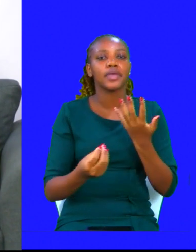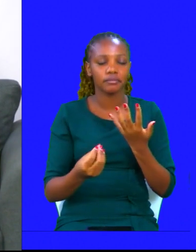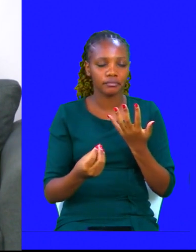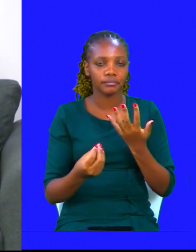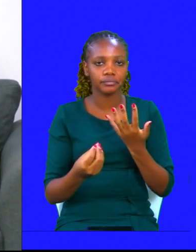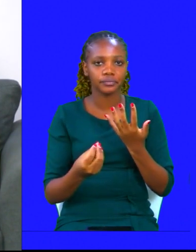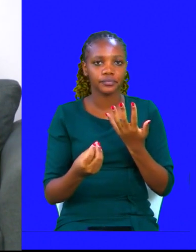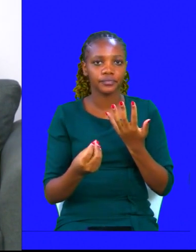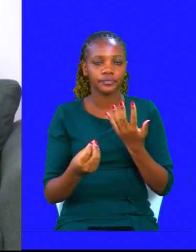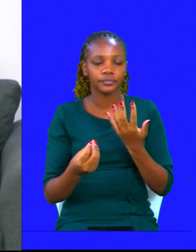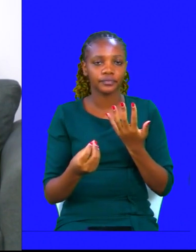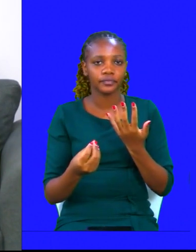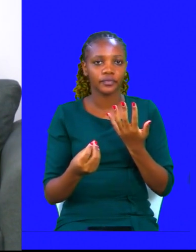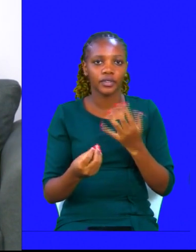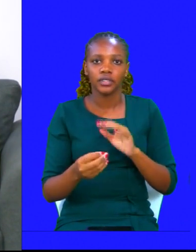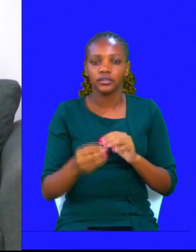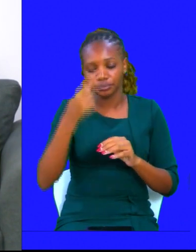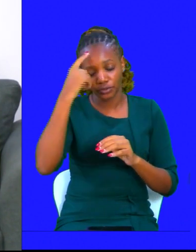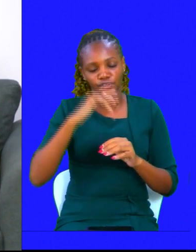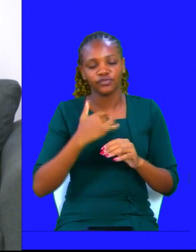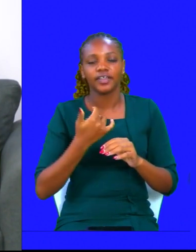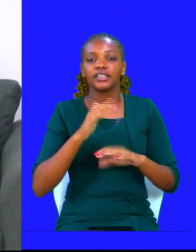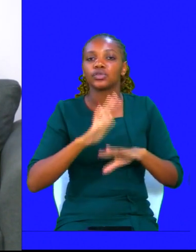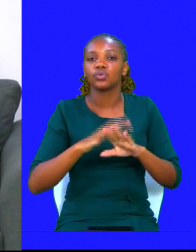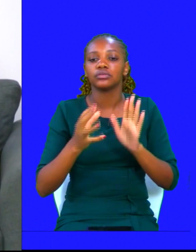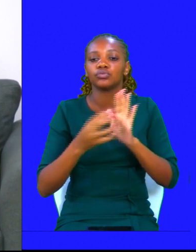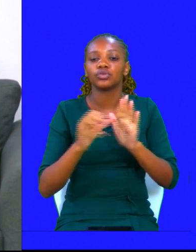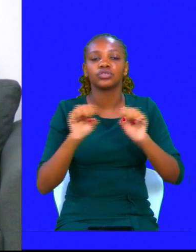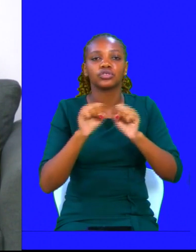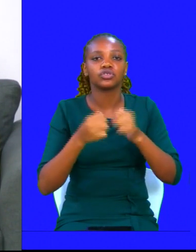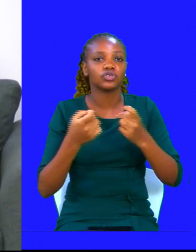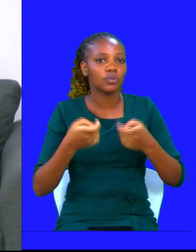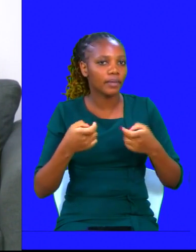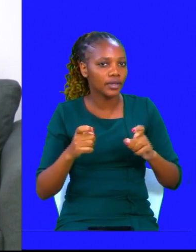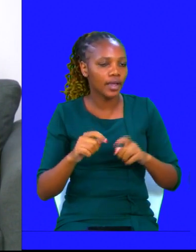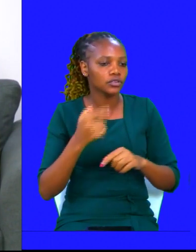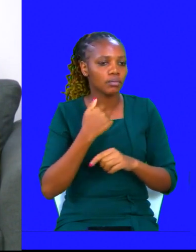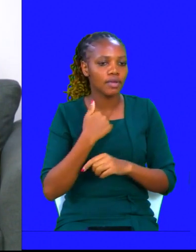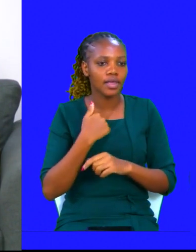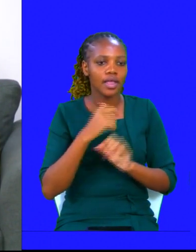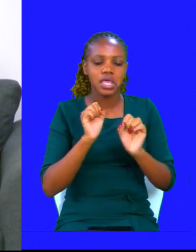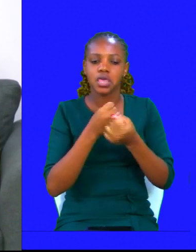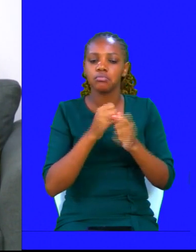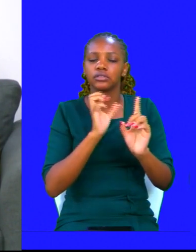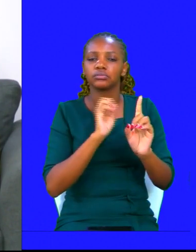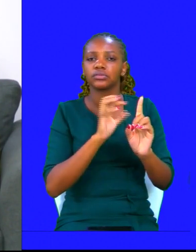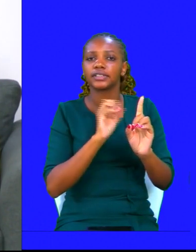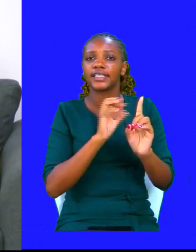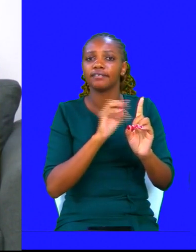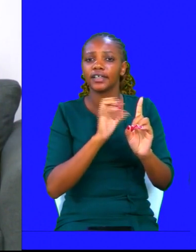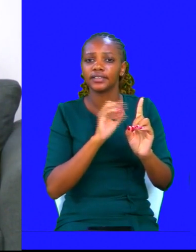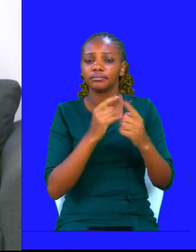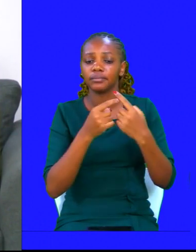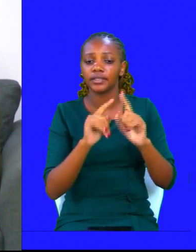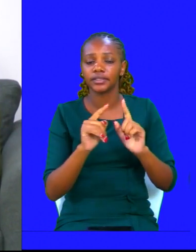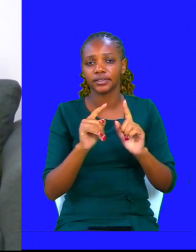feel it's good for you to post on social media. So I can't really say I can advise my fellow youth on something, but